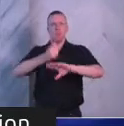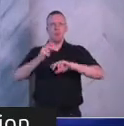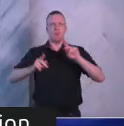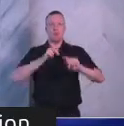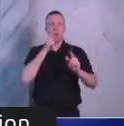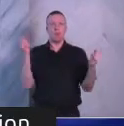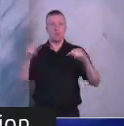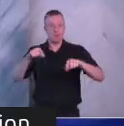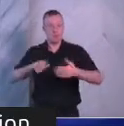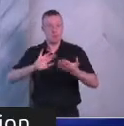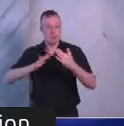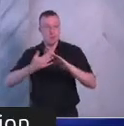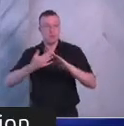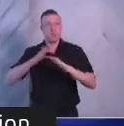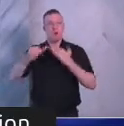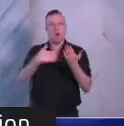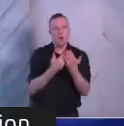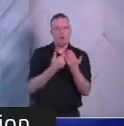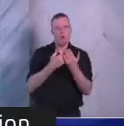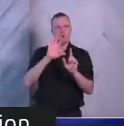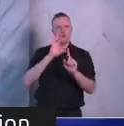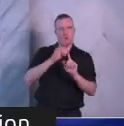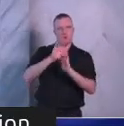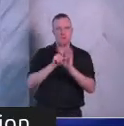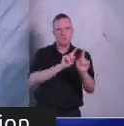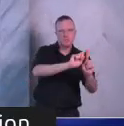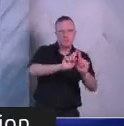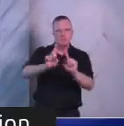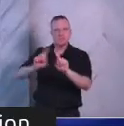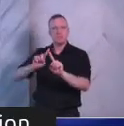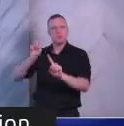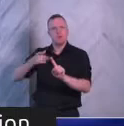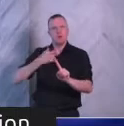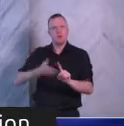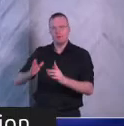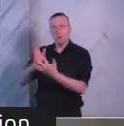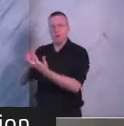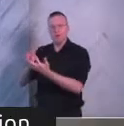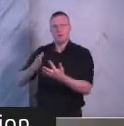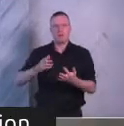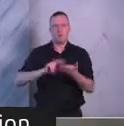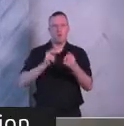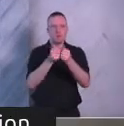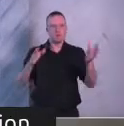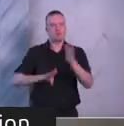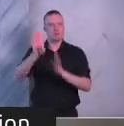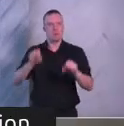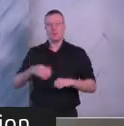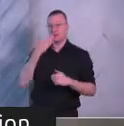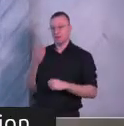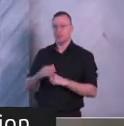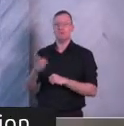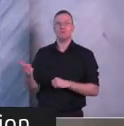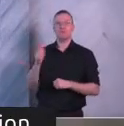our community of all cultural backgrounds welcome here so that they could thrive. Thank you very much, Mark. And Shelley,